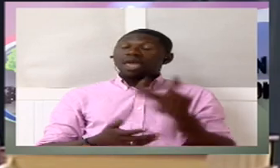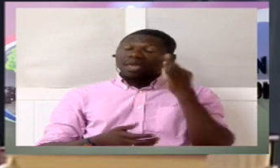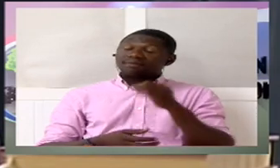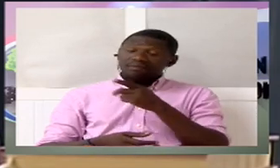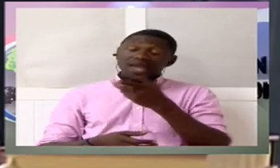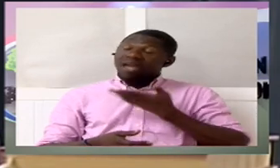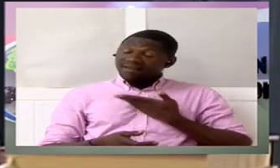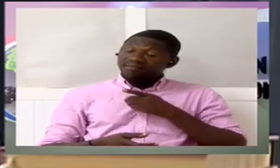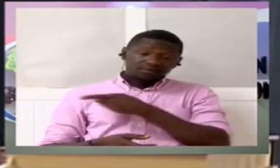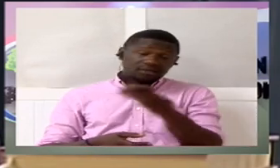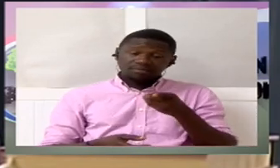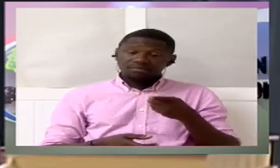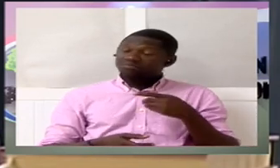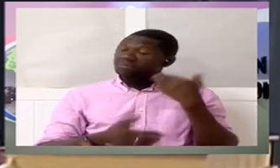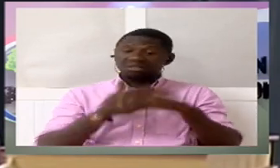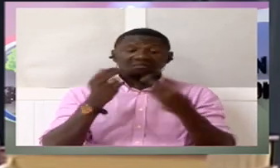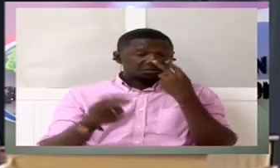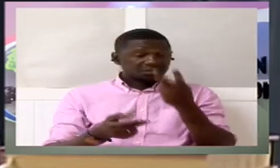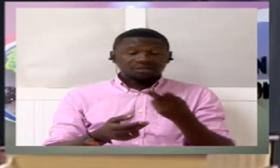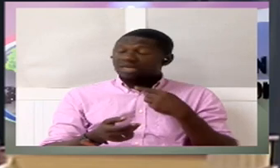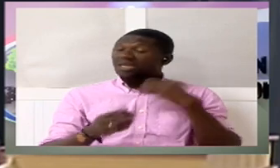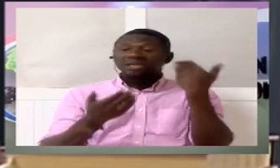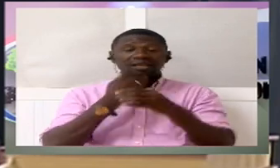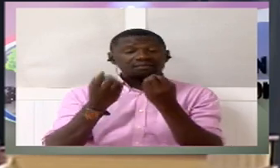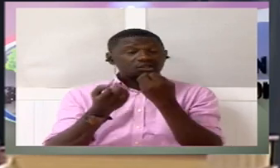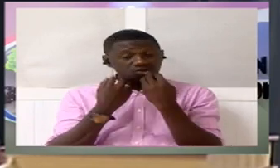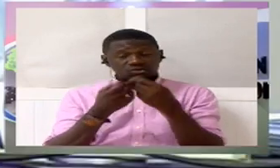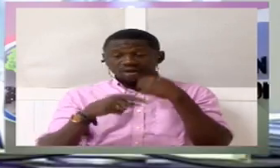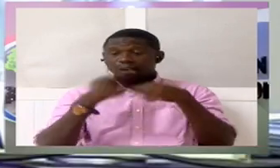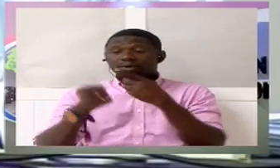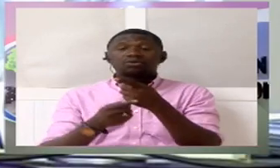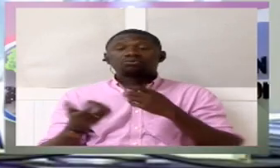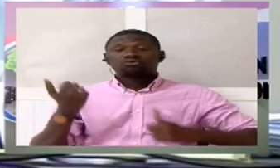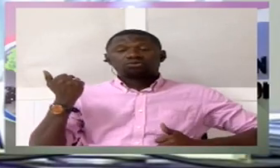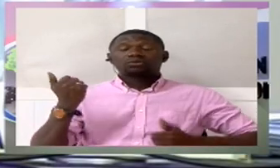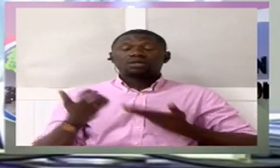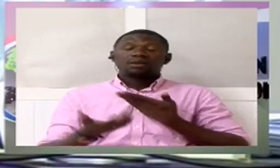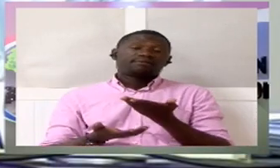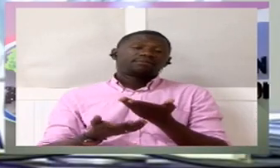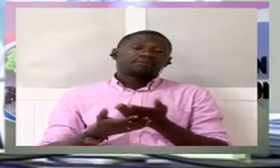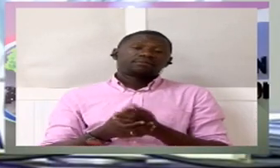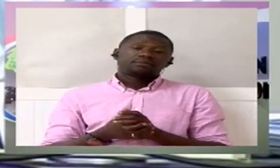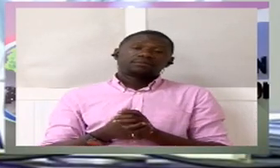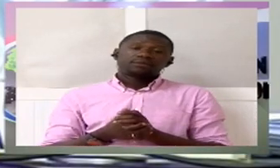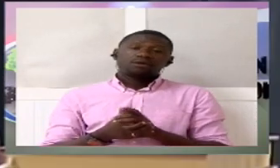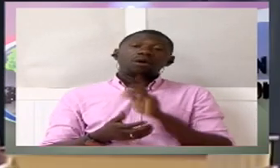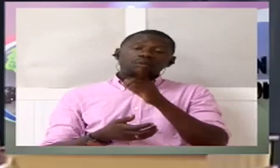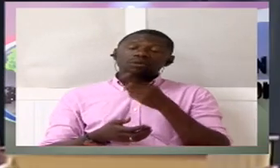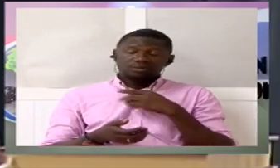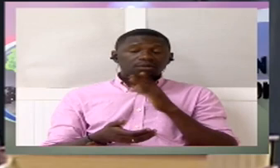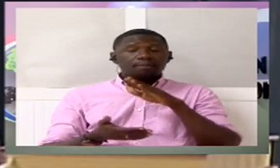them, I never saw them with my eyes, and he never spoke to them, to me about them. But of course, there were documents.